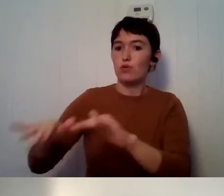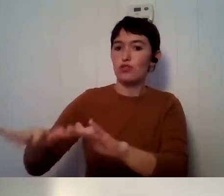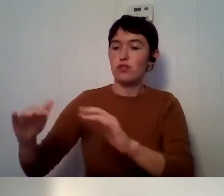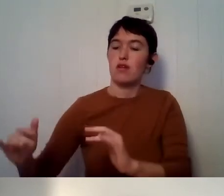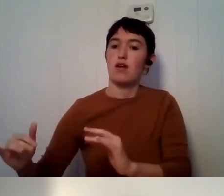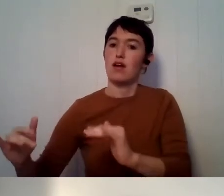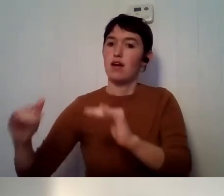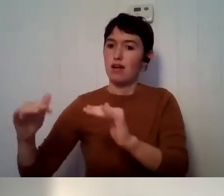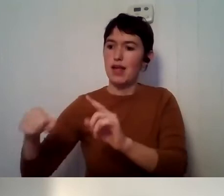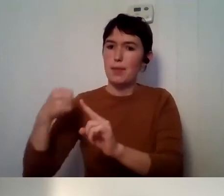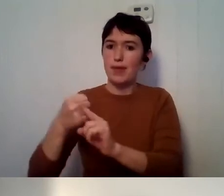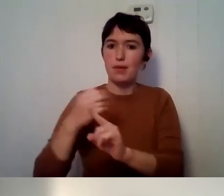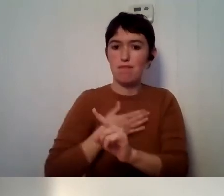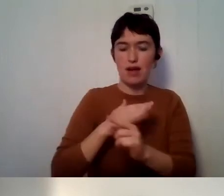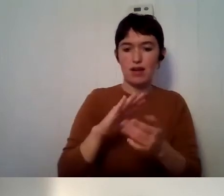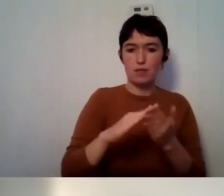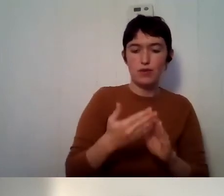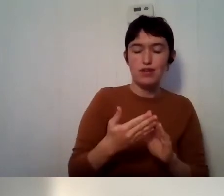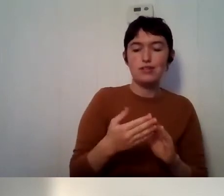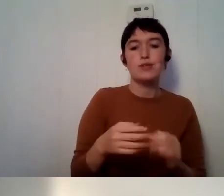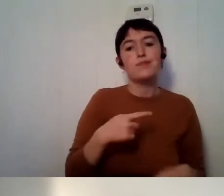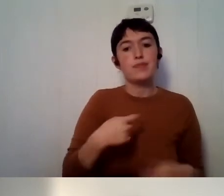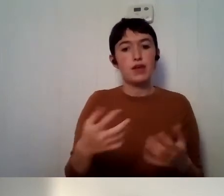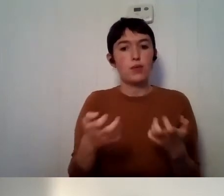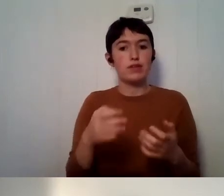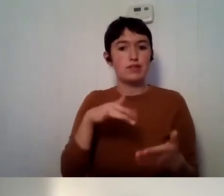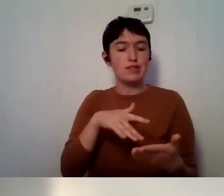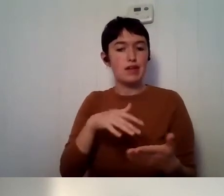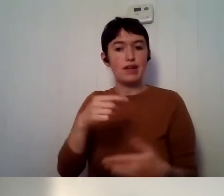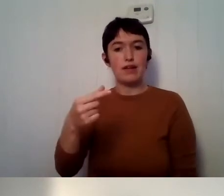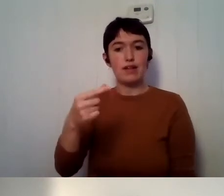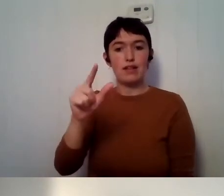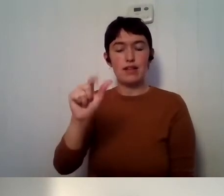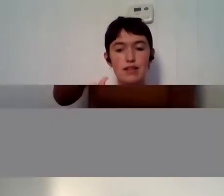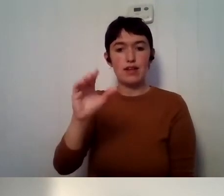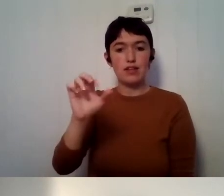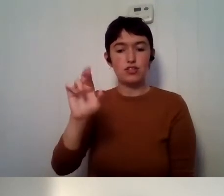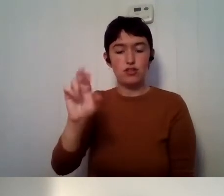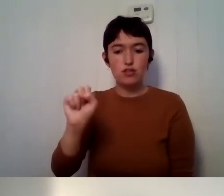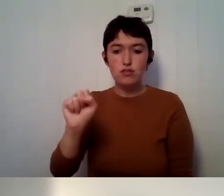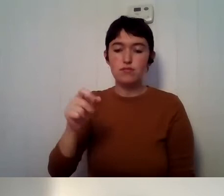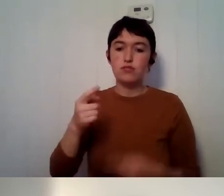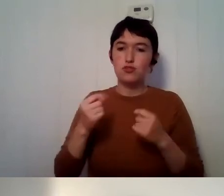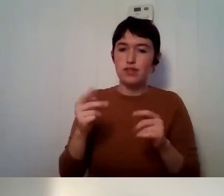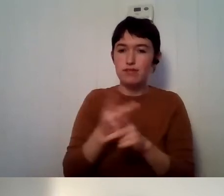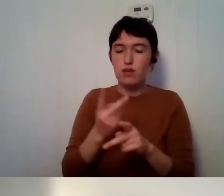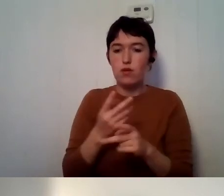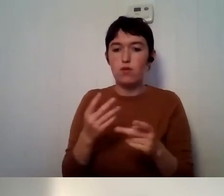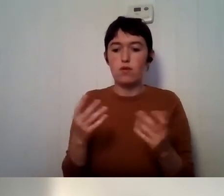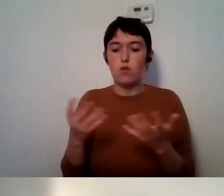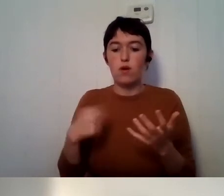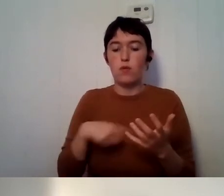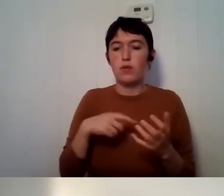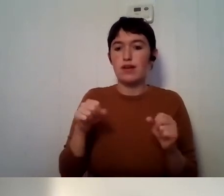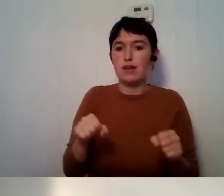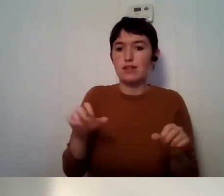decided that I wanted to study glaciers and try and figure out what we can do to try and mitigate the